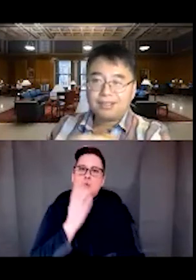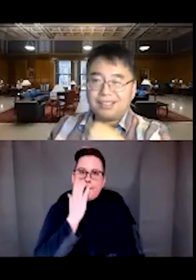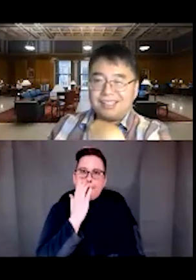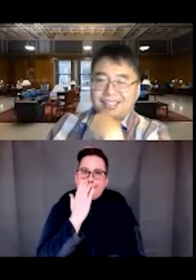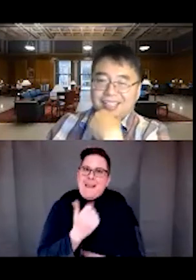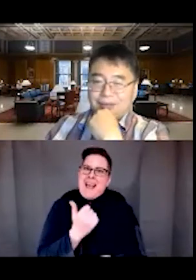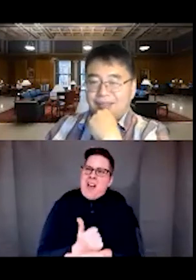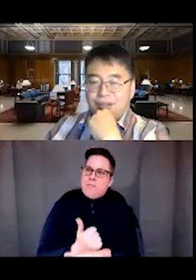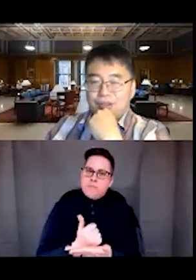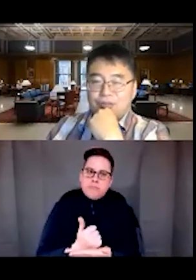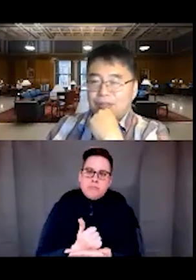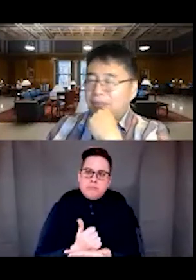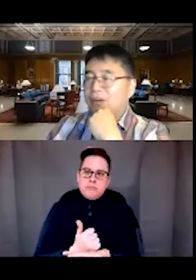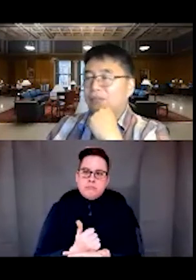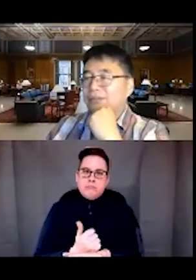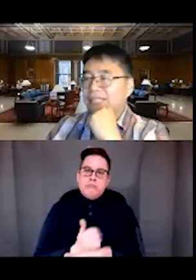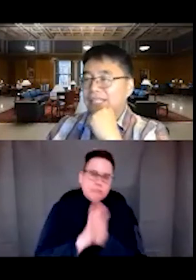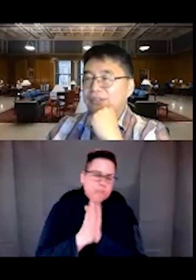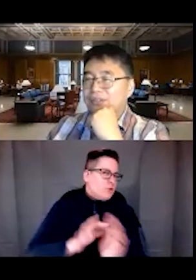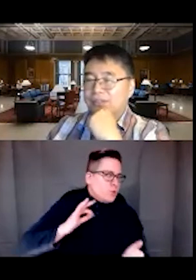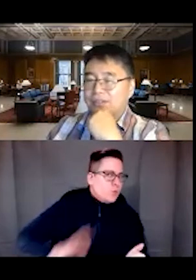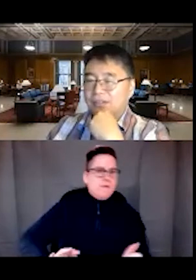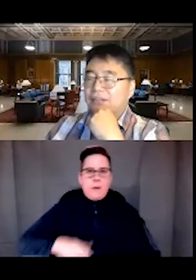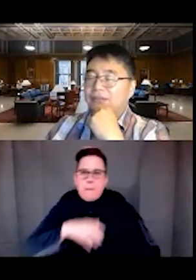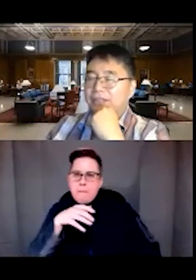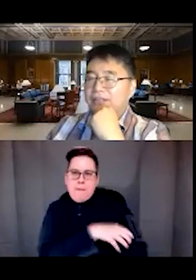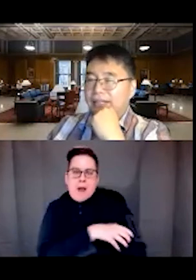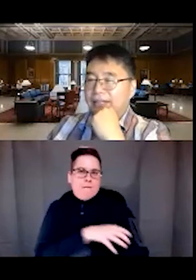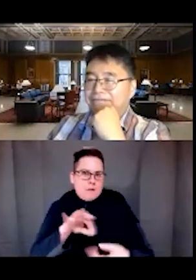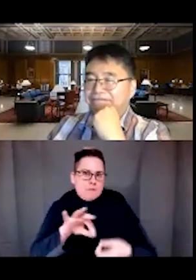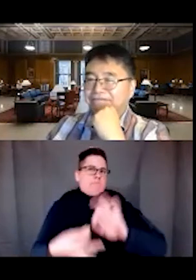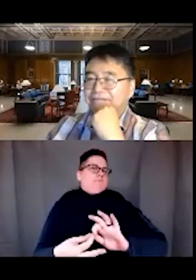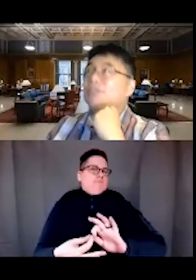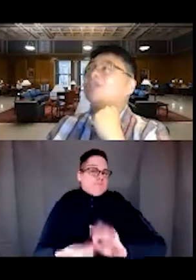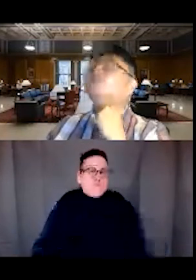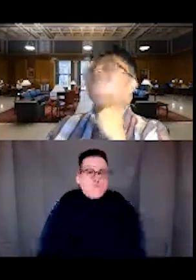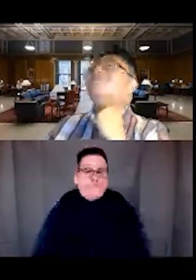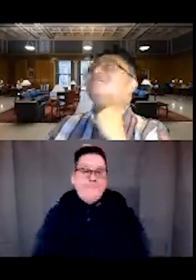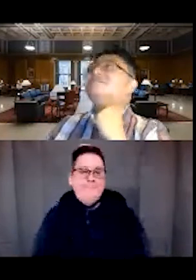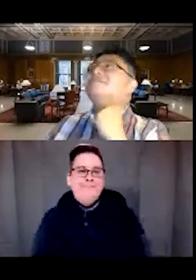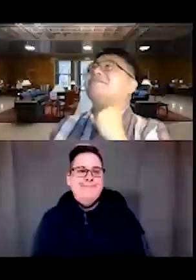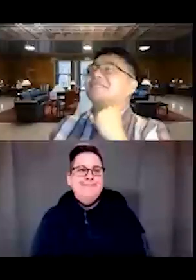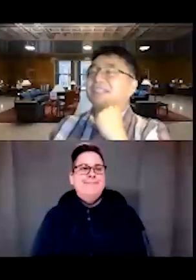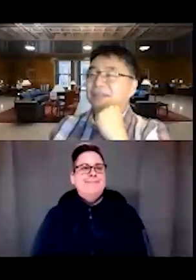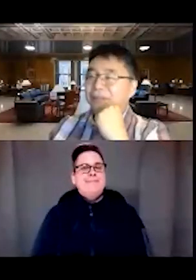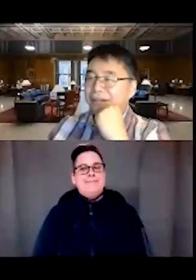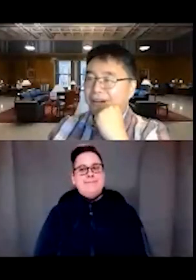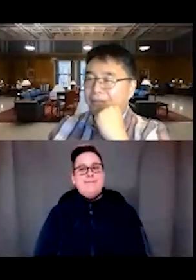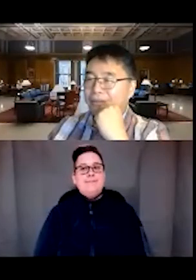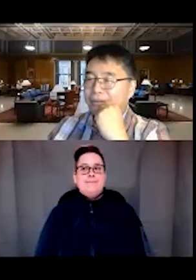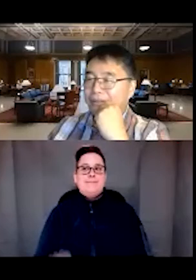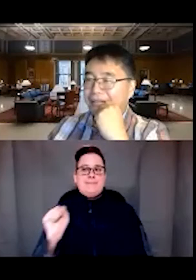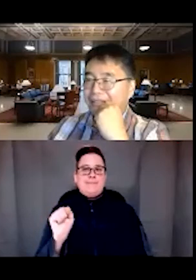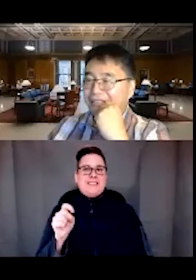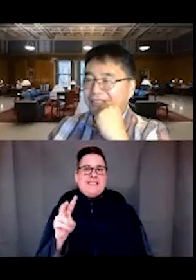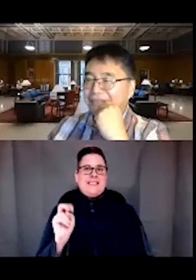really useful and powerful inferences from this data. So, Steve, how am I